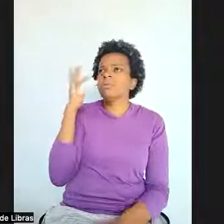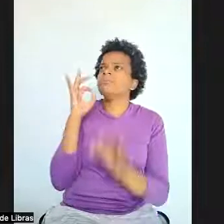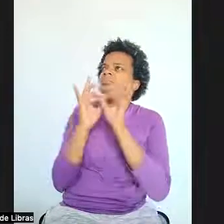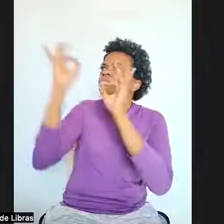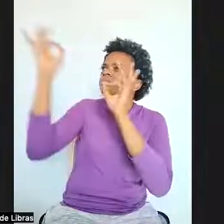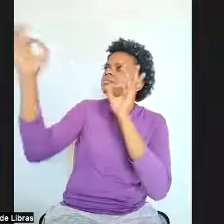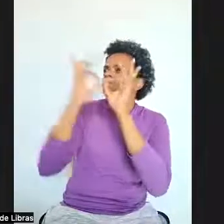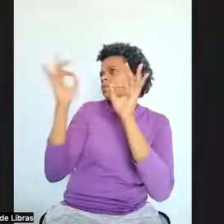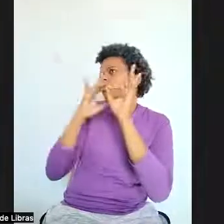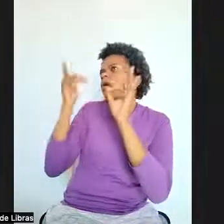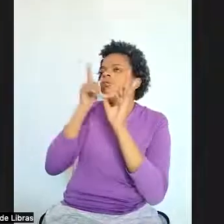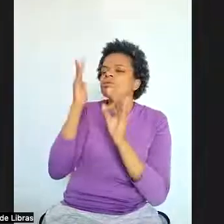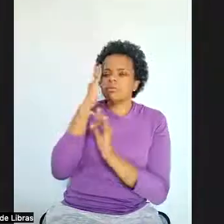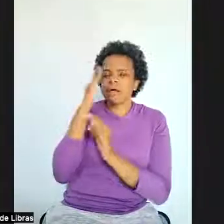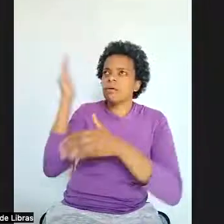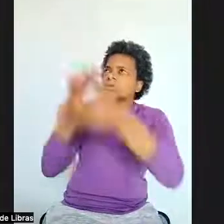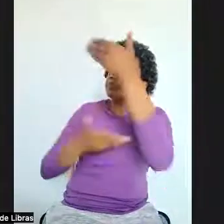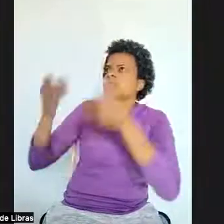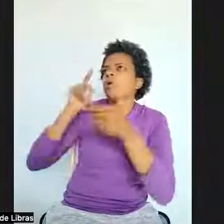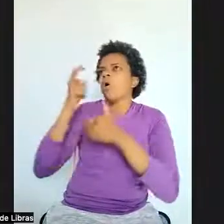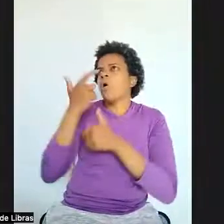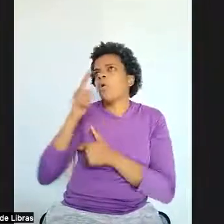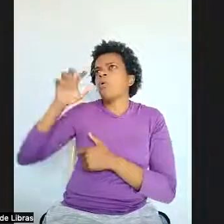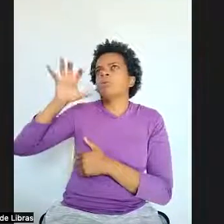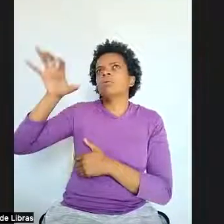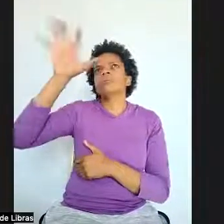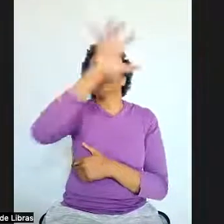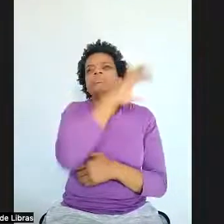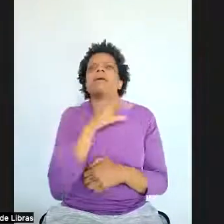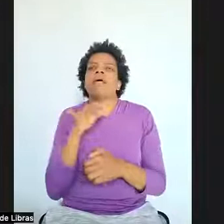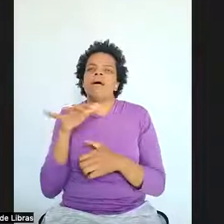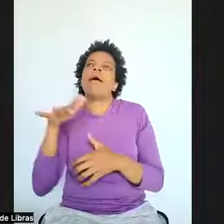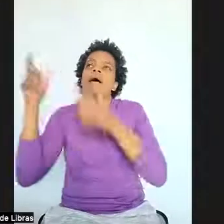the research that has a global impact.